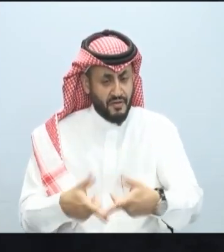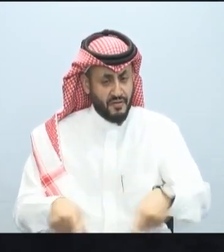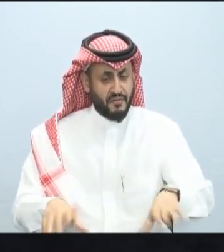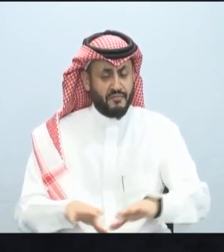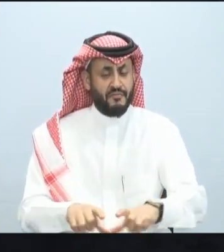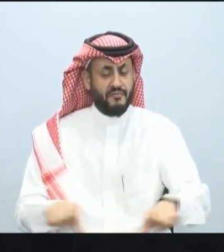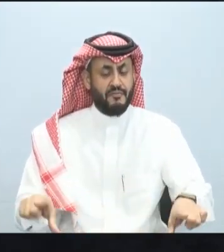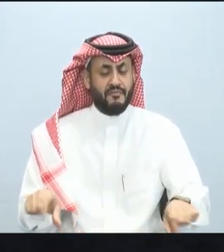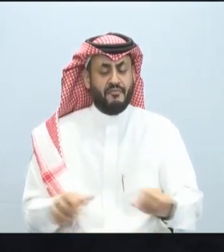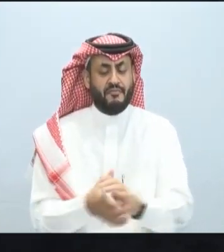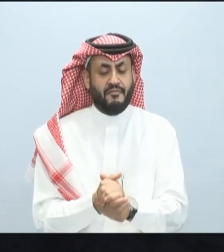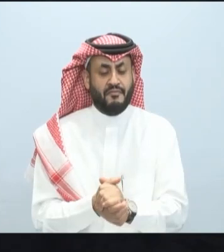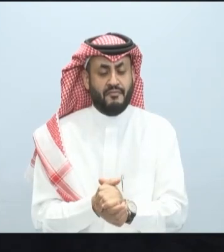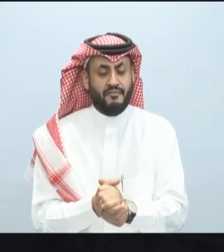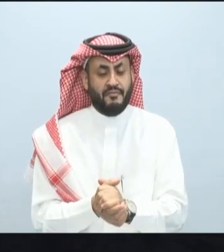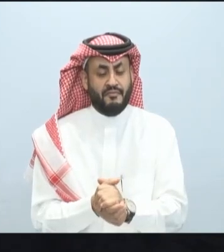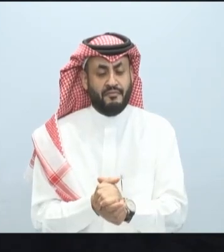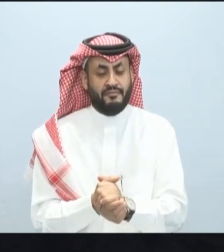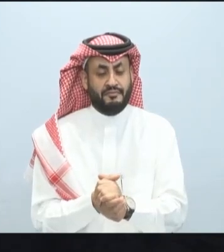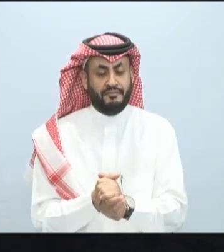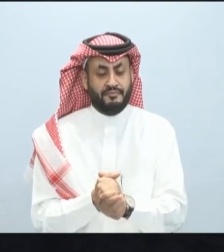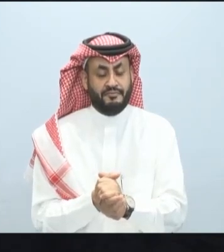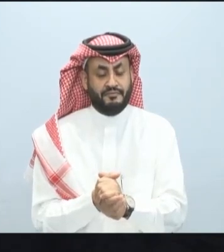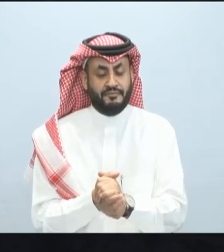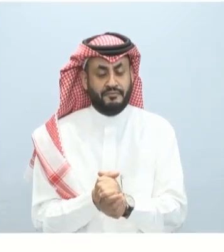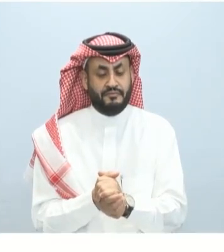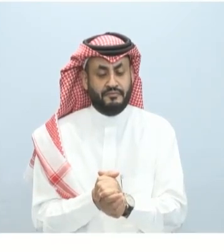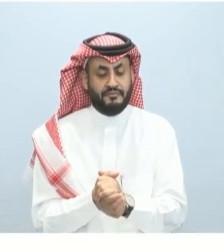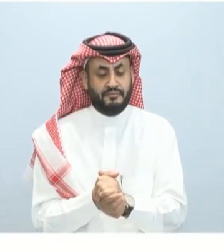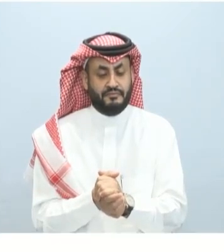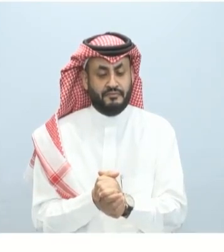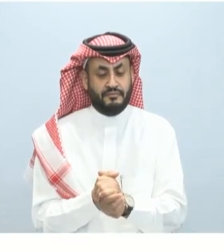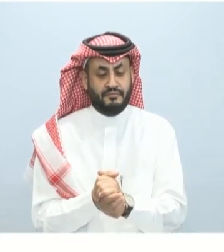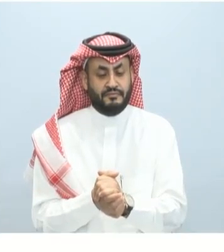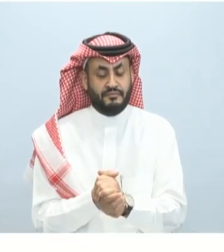closing paragraph, and of course, your ideas in the middle.